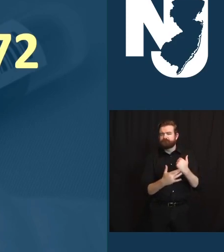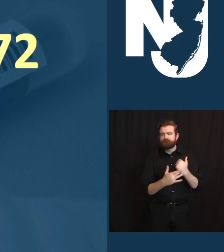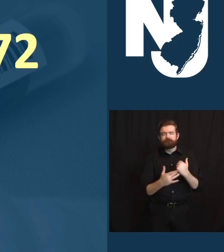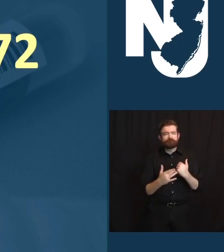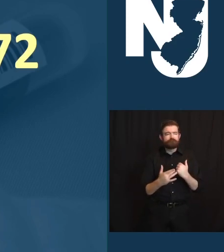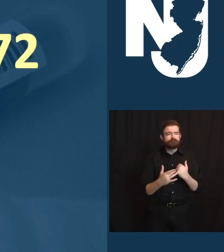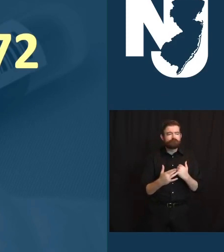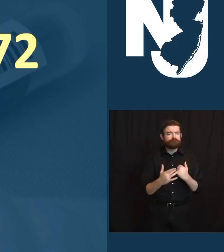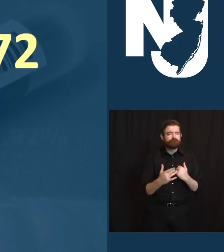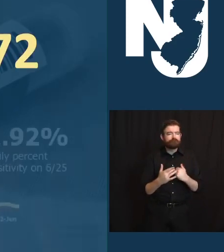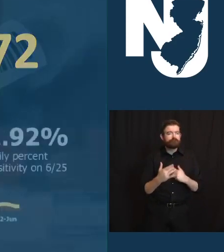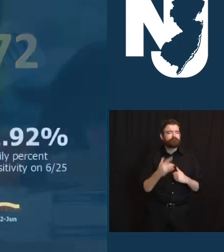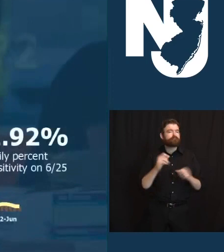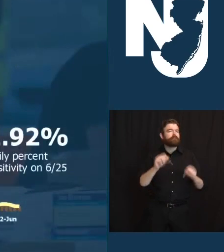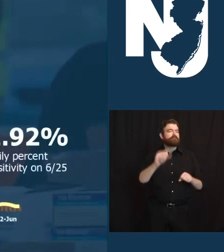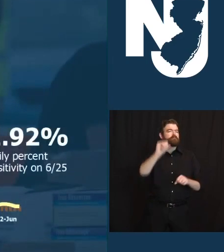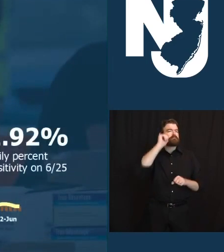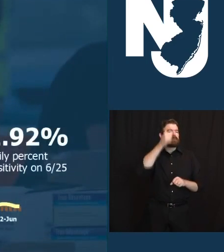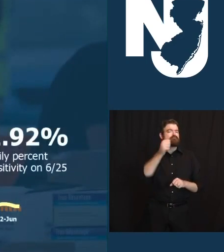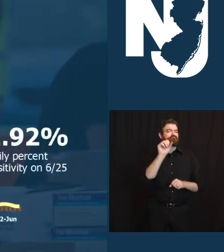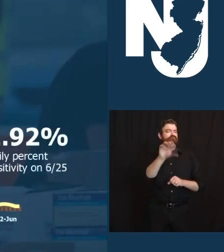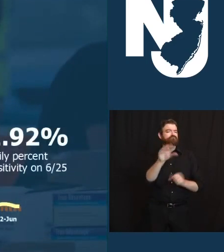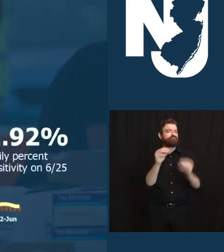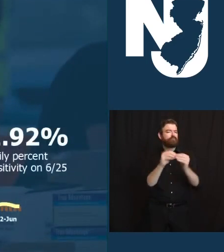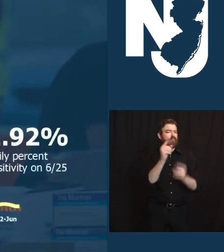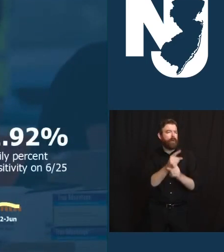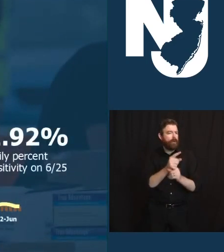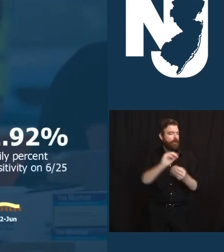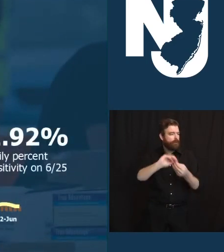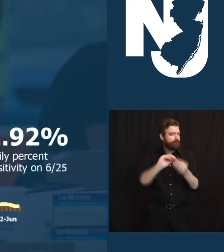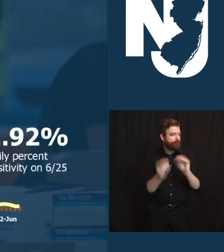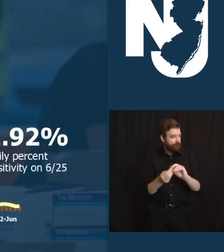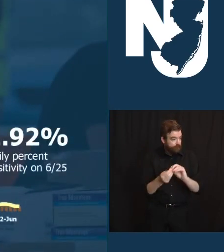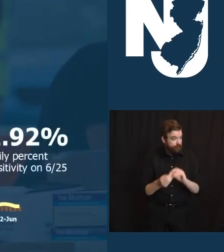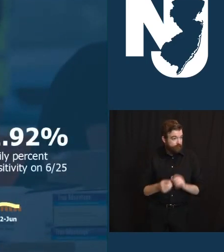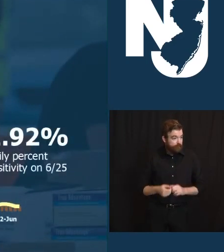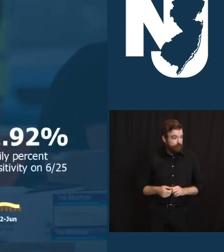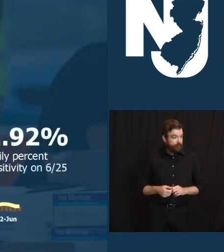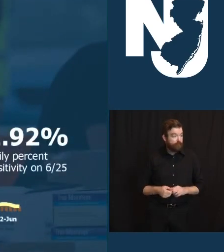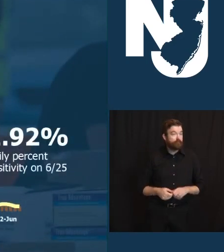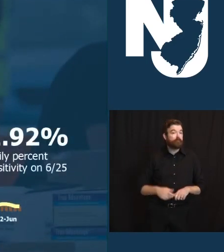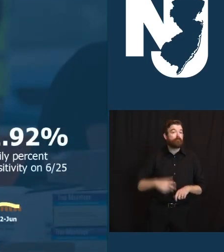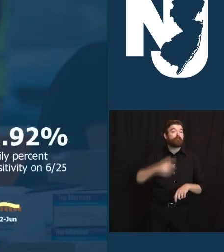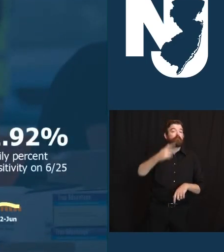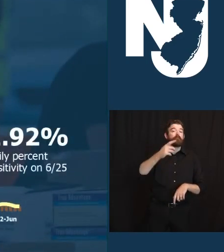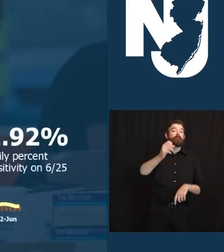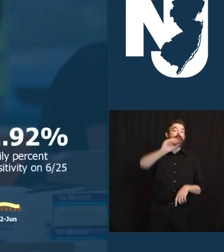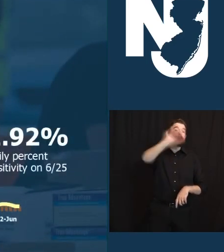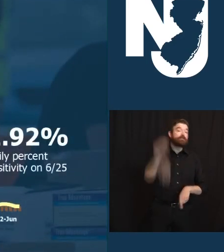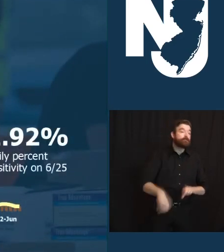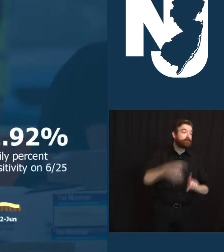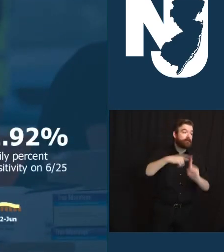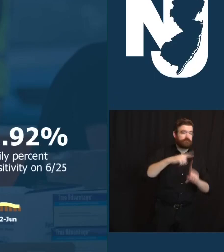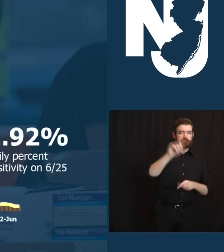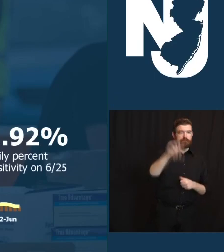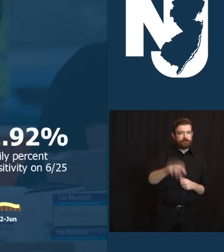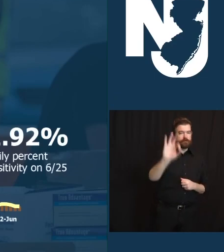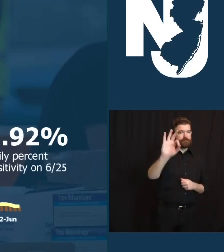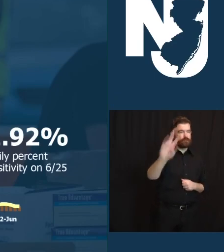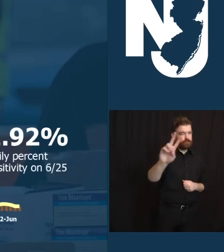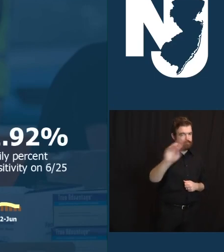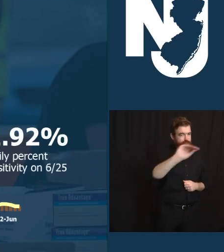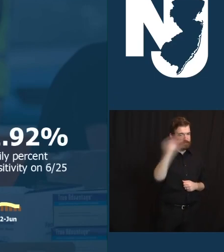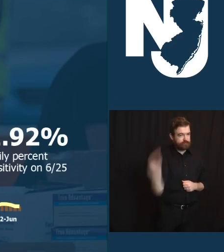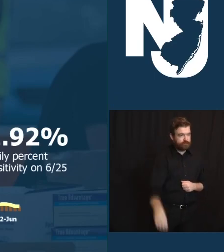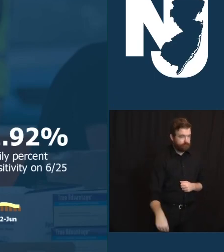daily positivity rate for tests recorded last Thursday, which is June 25th, was 1.92%, and that is a